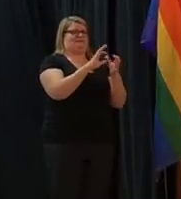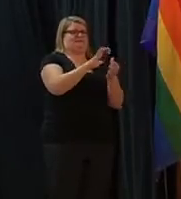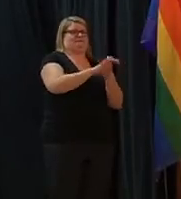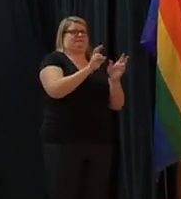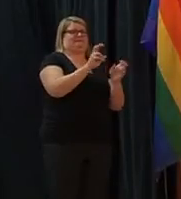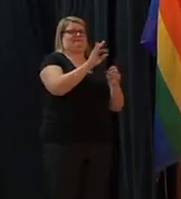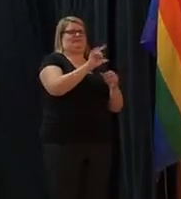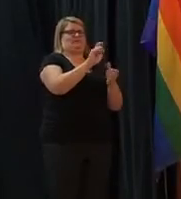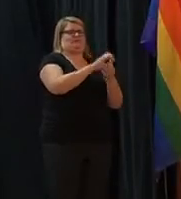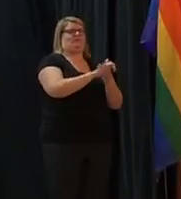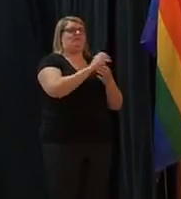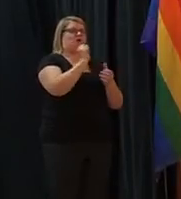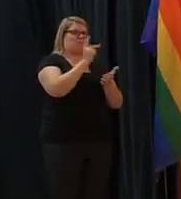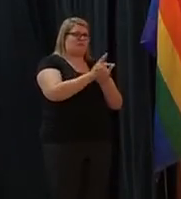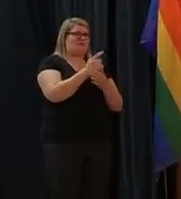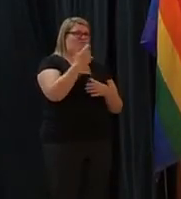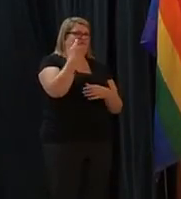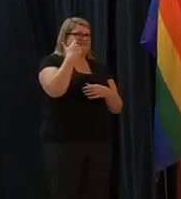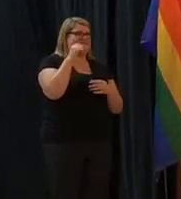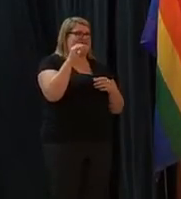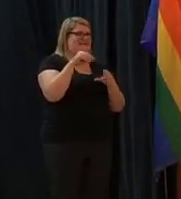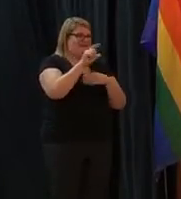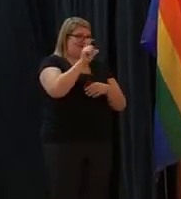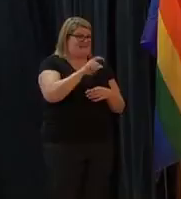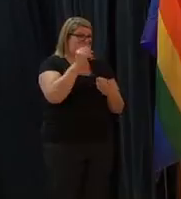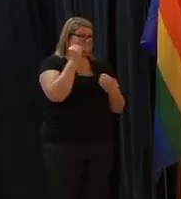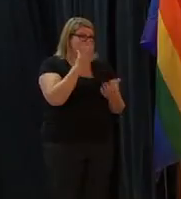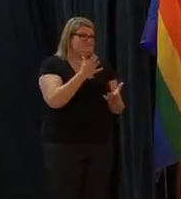year. Okay, so.